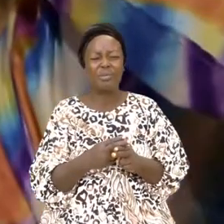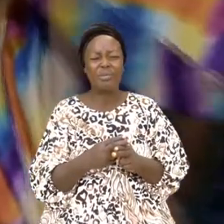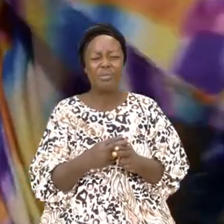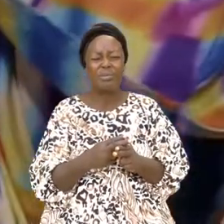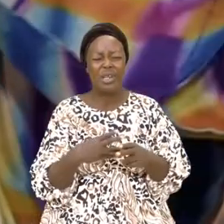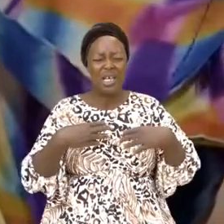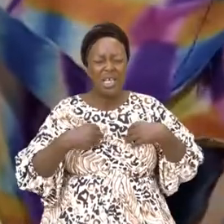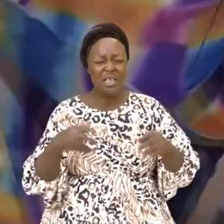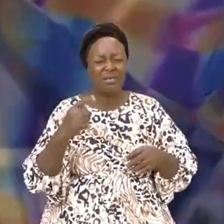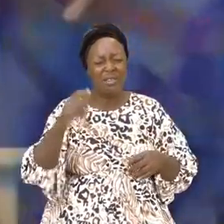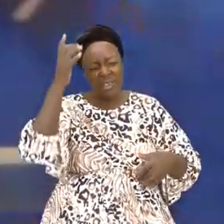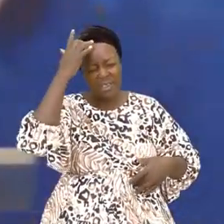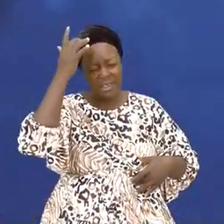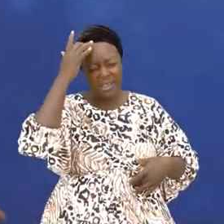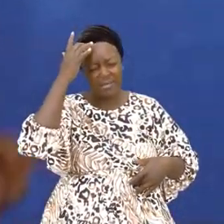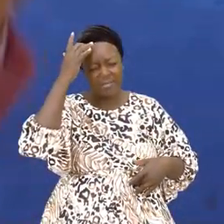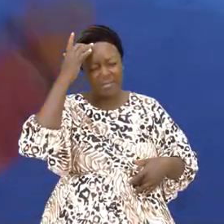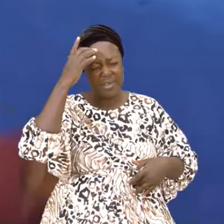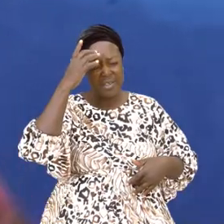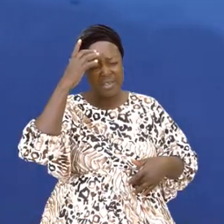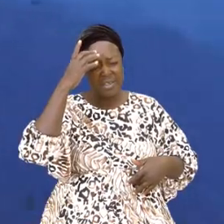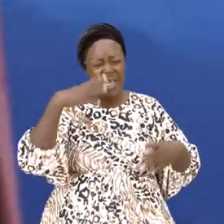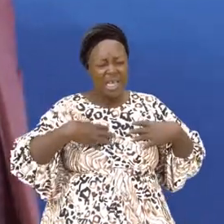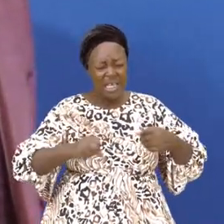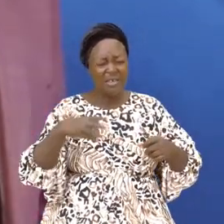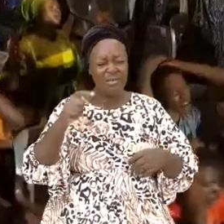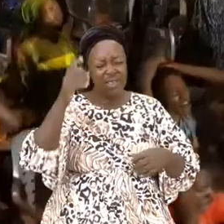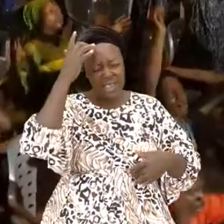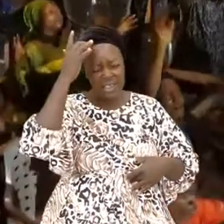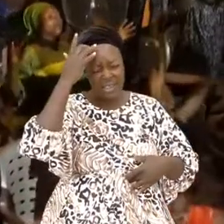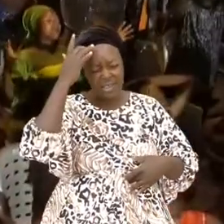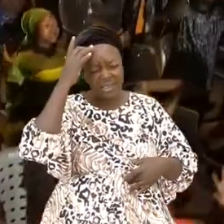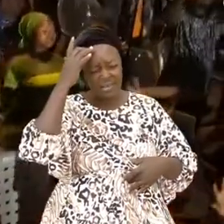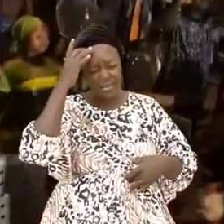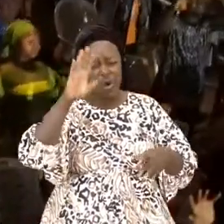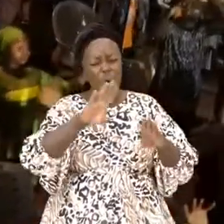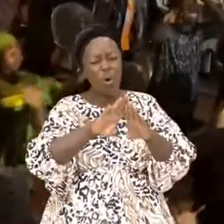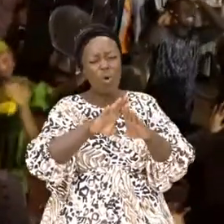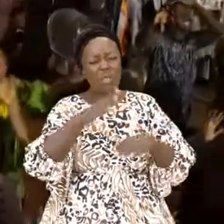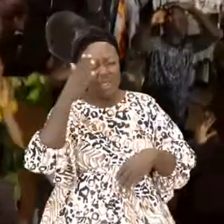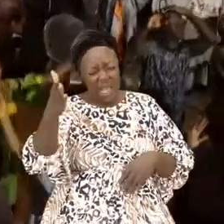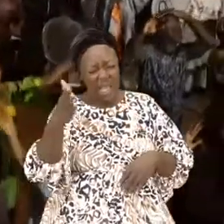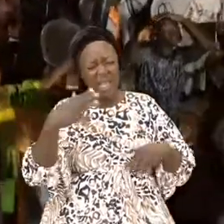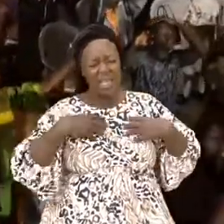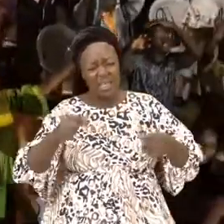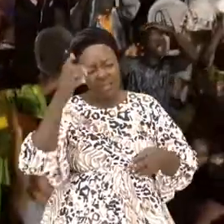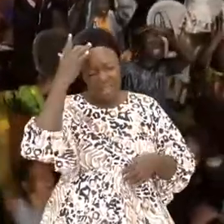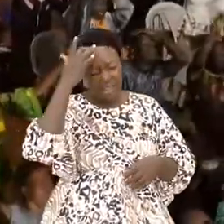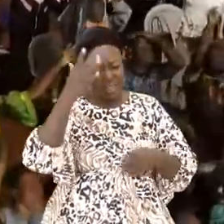Heal the sick. Here, heal the sick. Over there, heal the